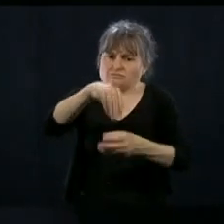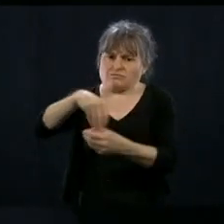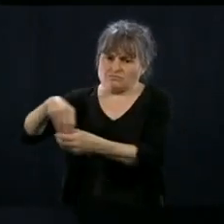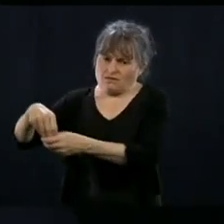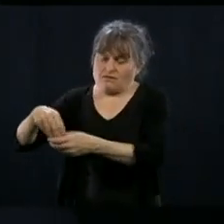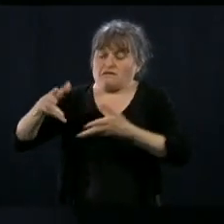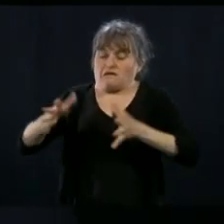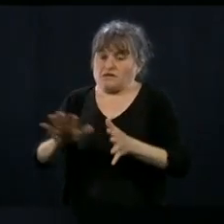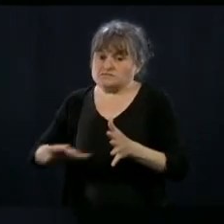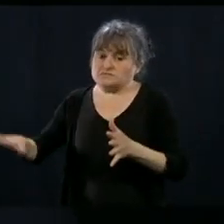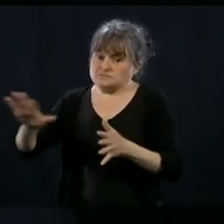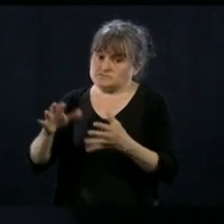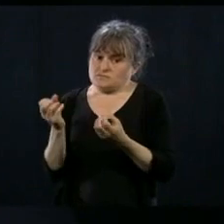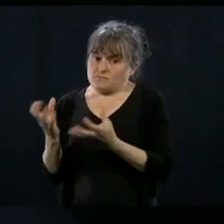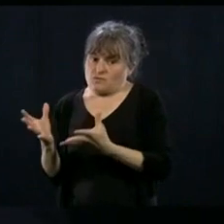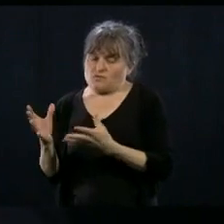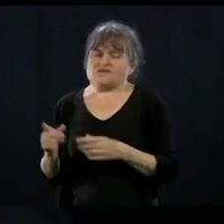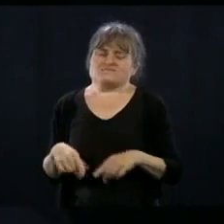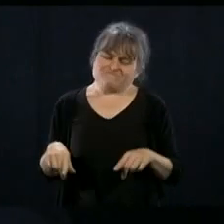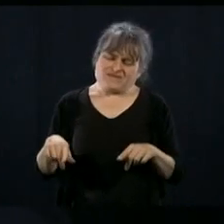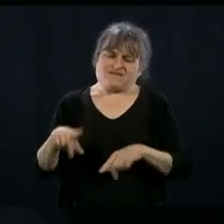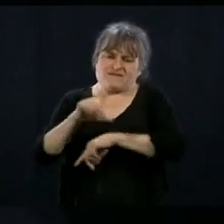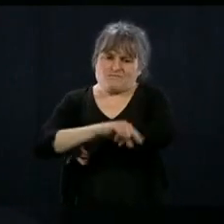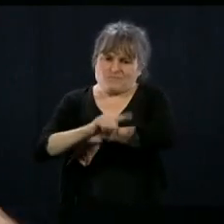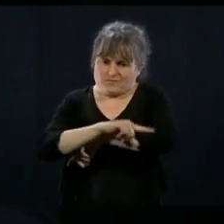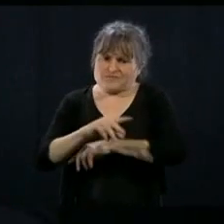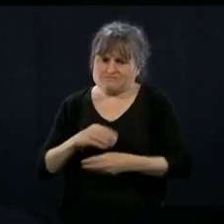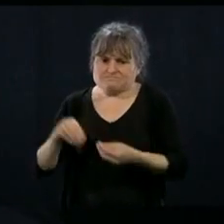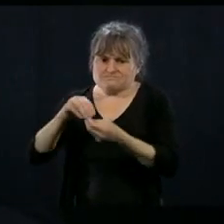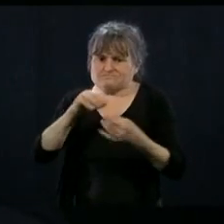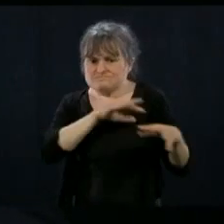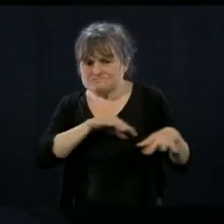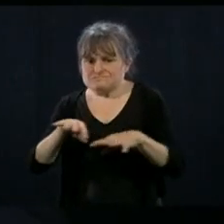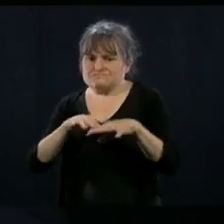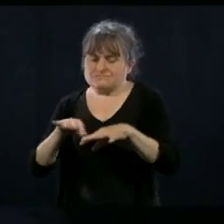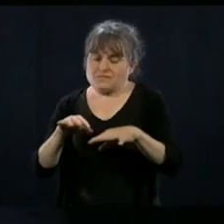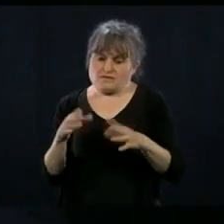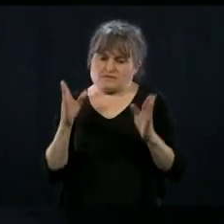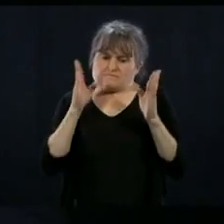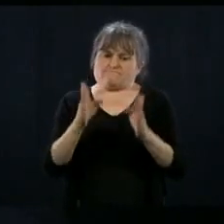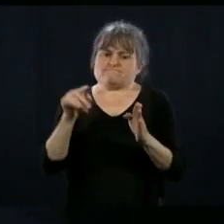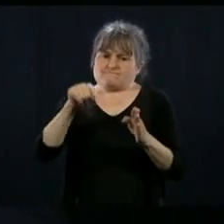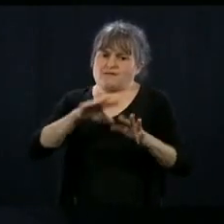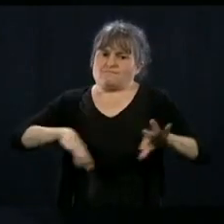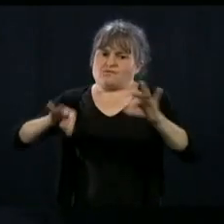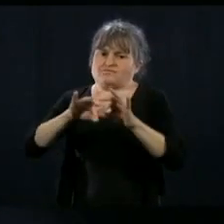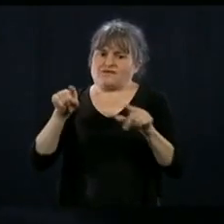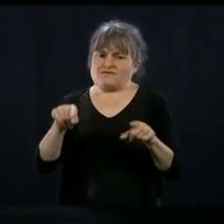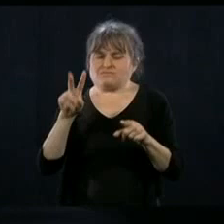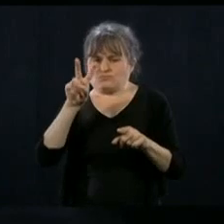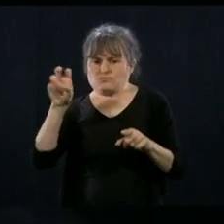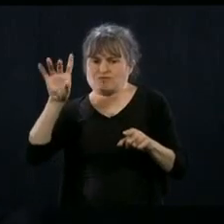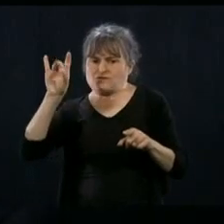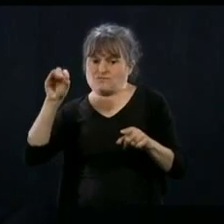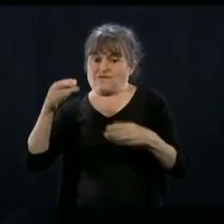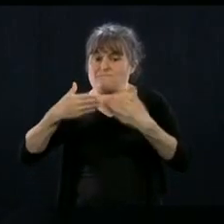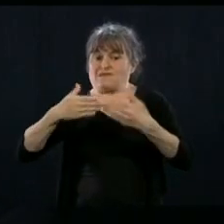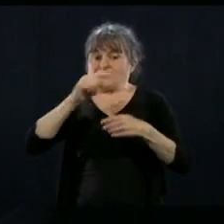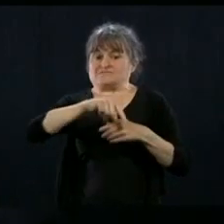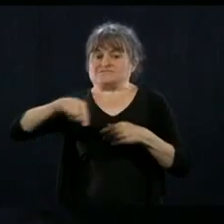talking about the staff that we're adding and the attention that we bring, we are concentrating first and foremost on